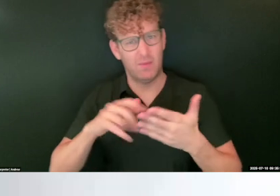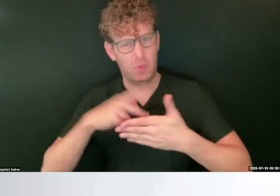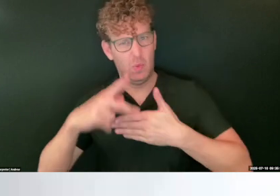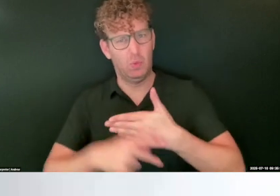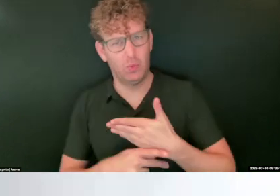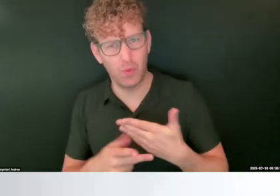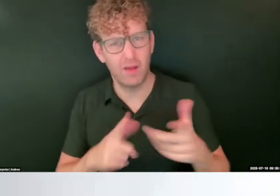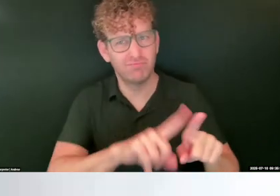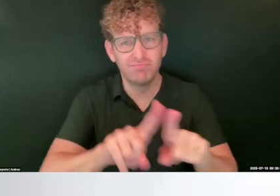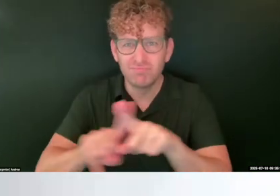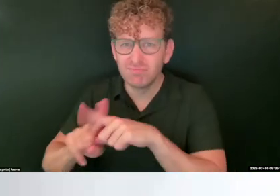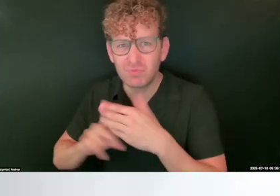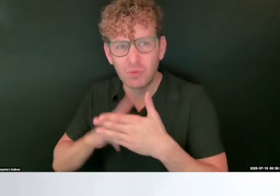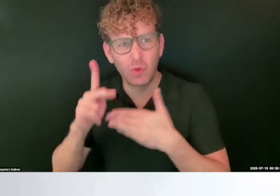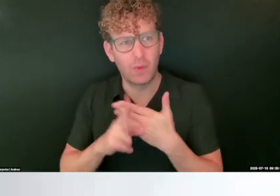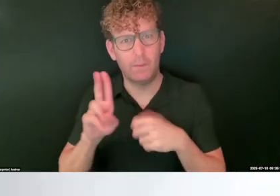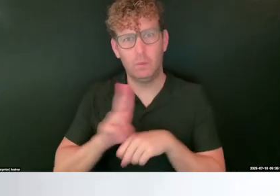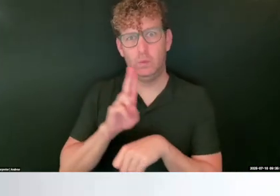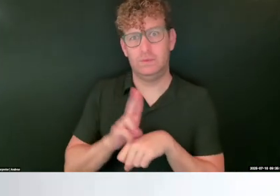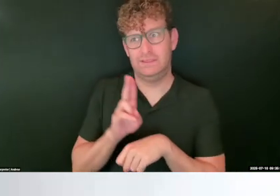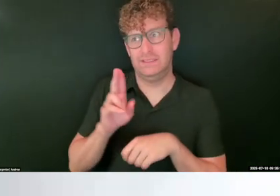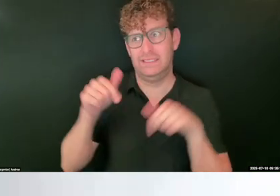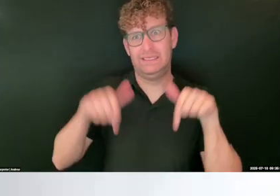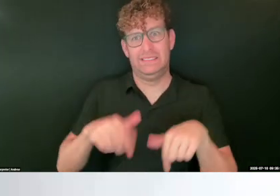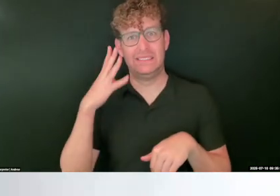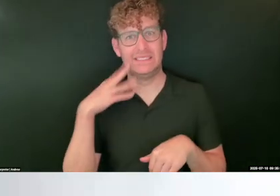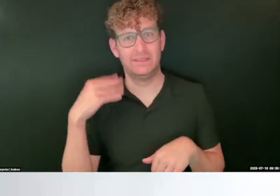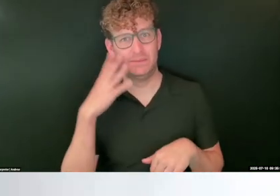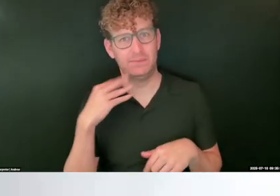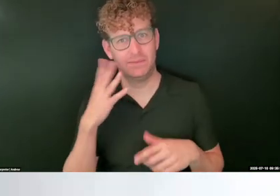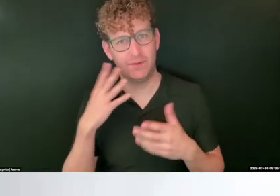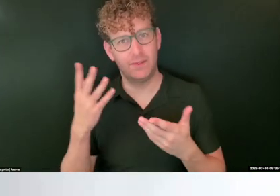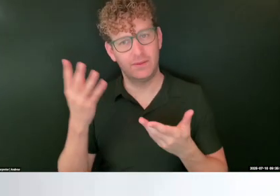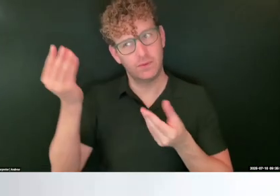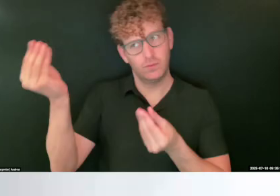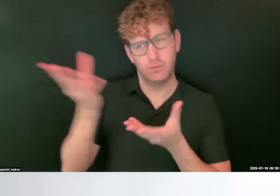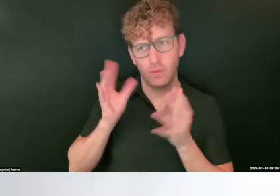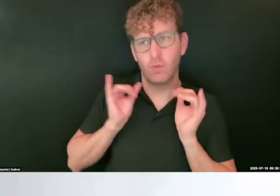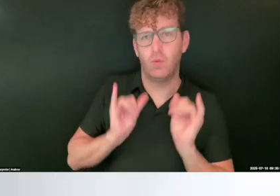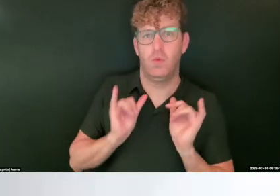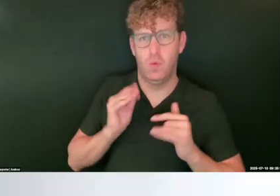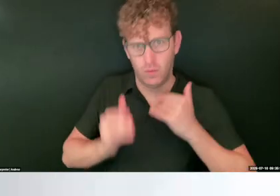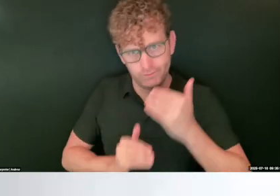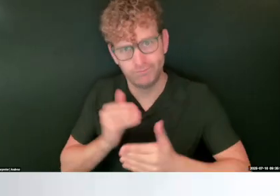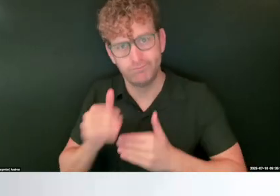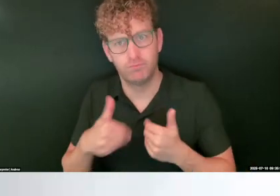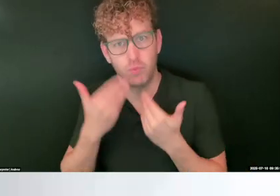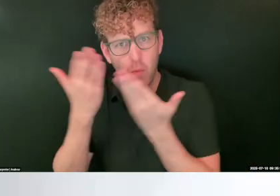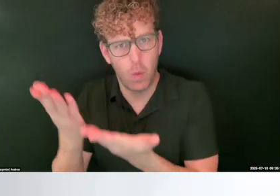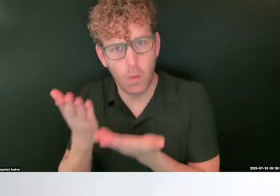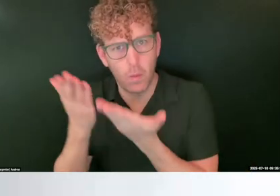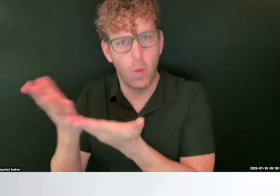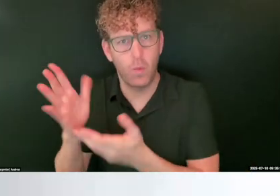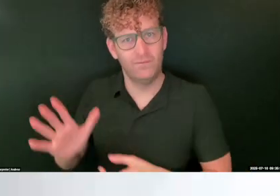this experience to inform our alignment proposals. The next step is to formalize